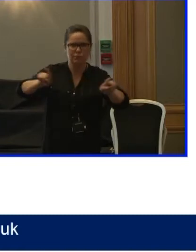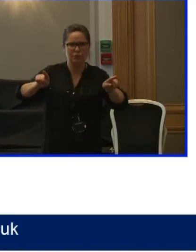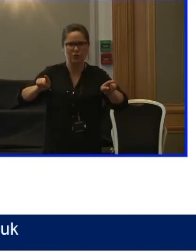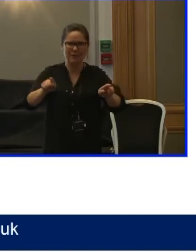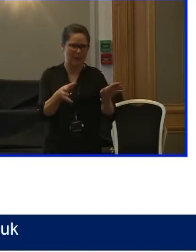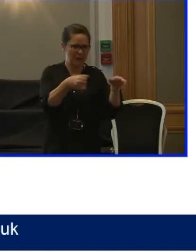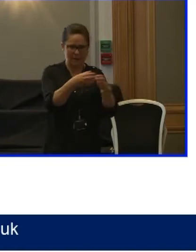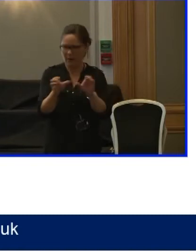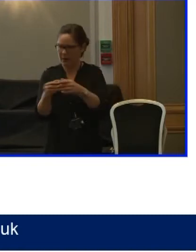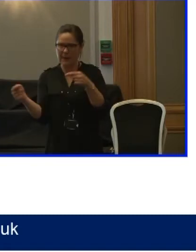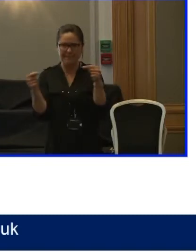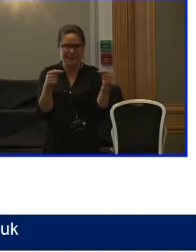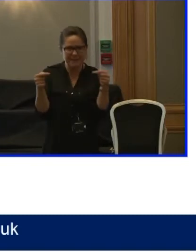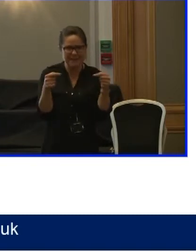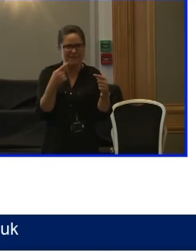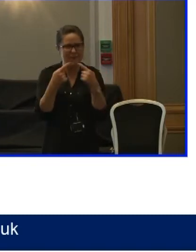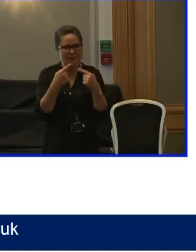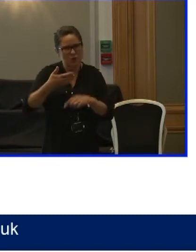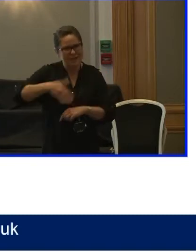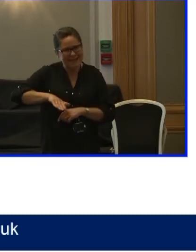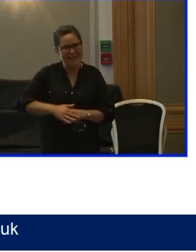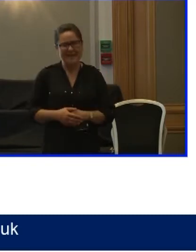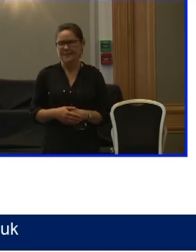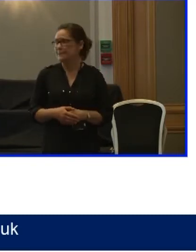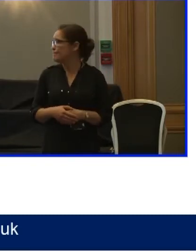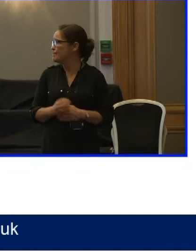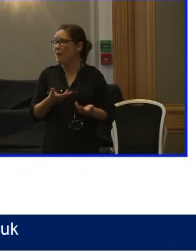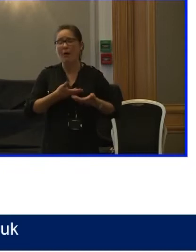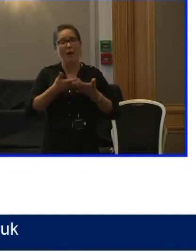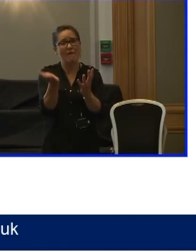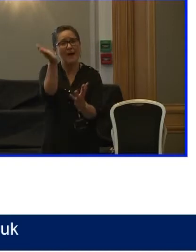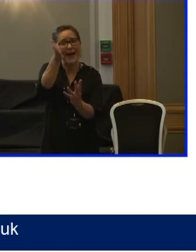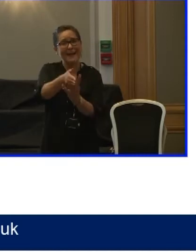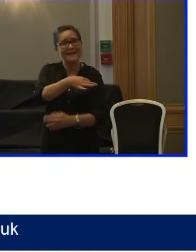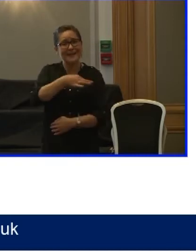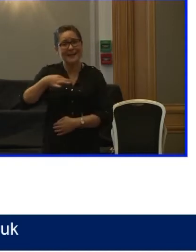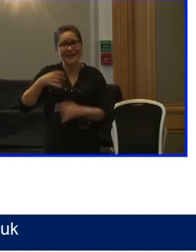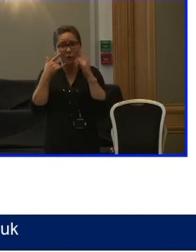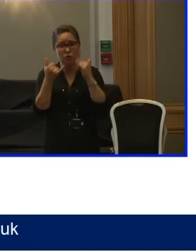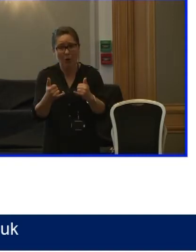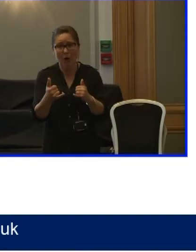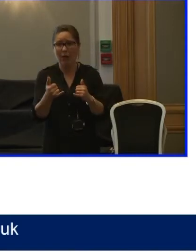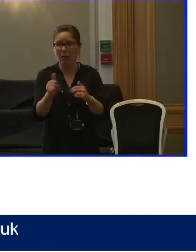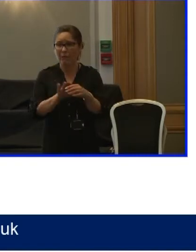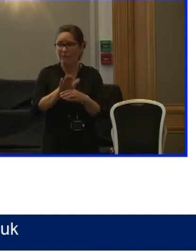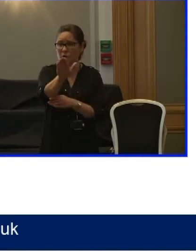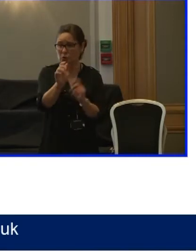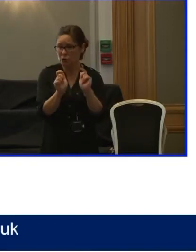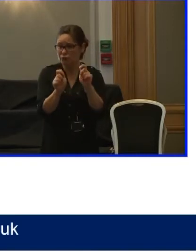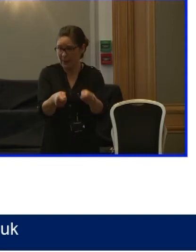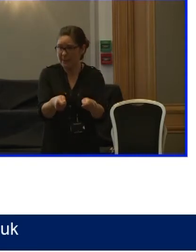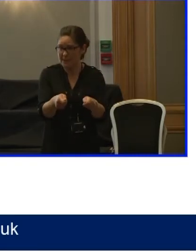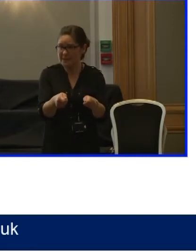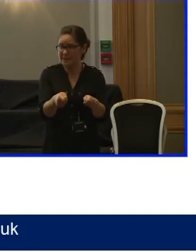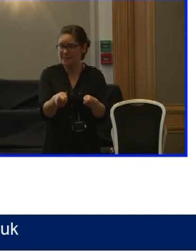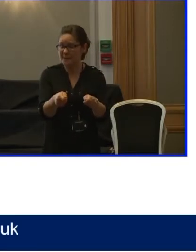treatments for this group of people. It can offer access to clinical trials and hopefully future treatments. But also, it